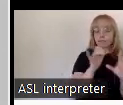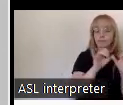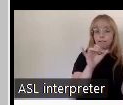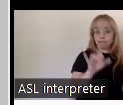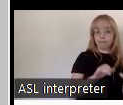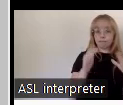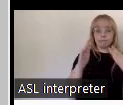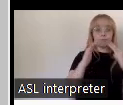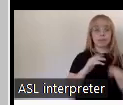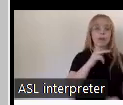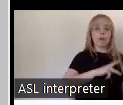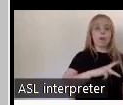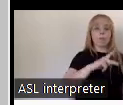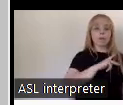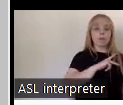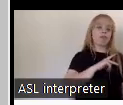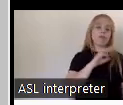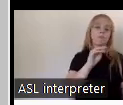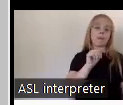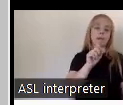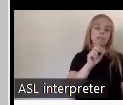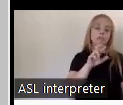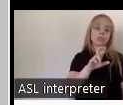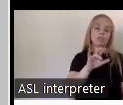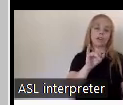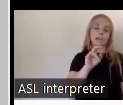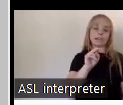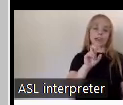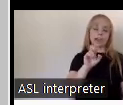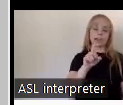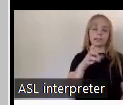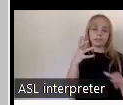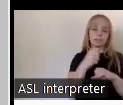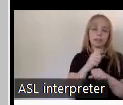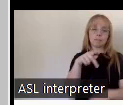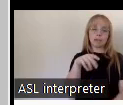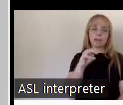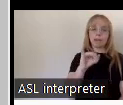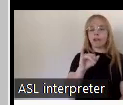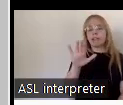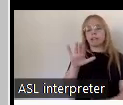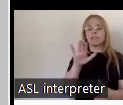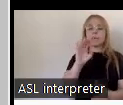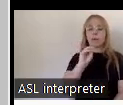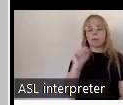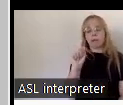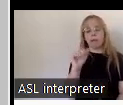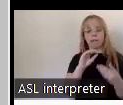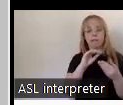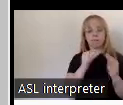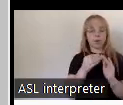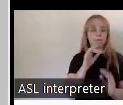the Personal Master Index, or the PMI. This is the medical assistance number, the MA number.